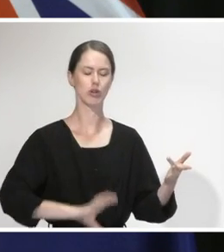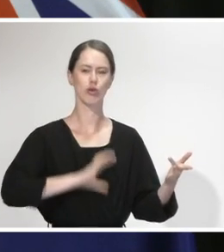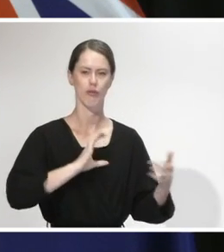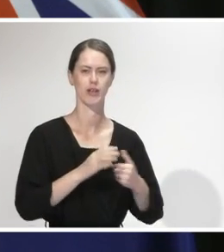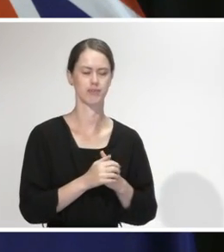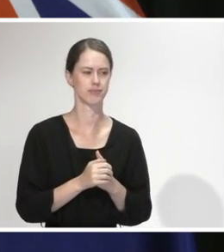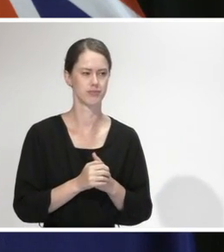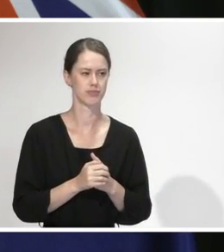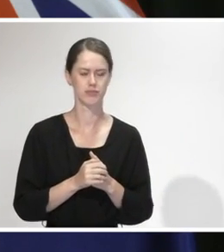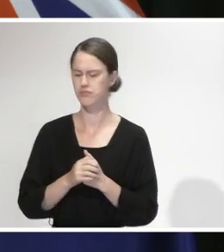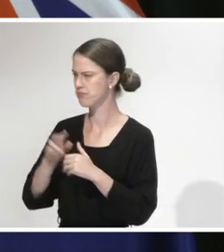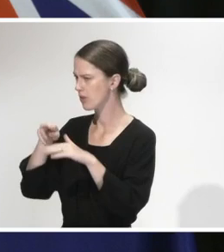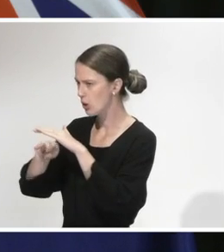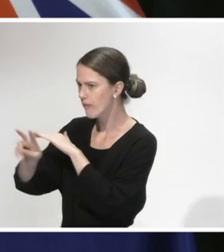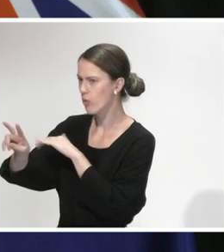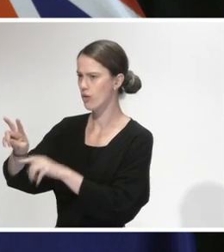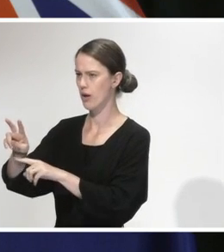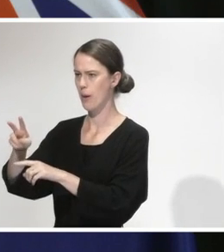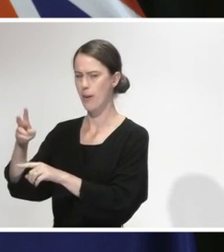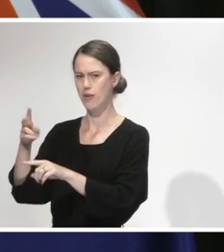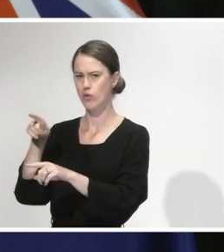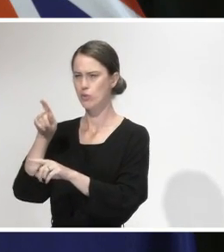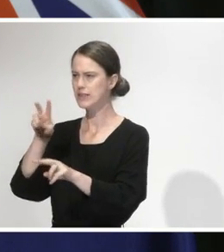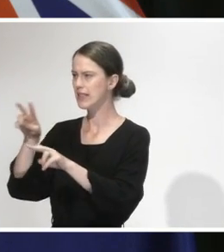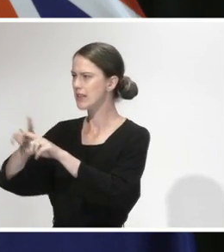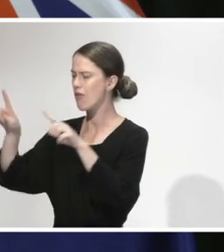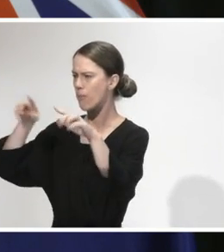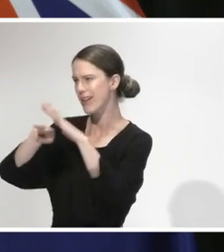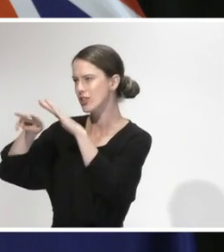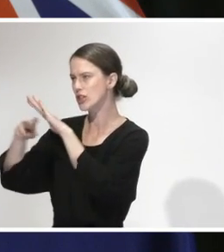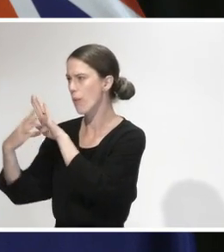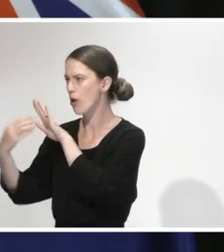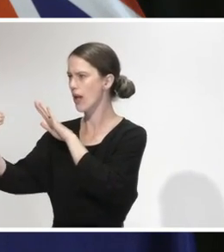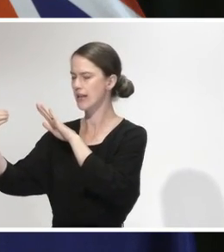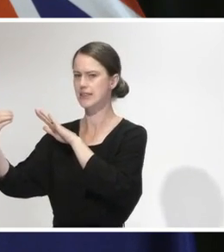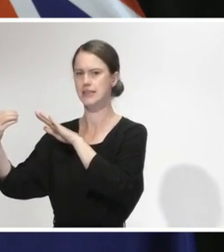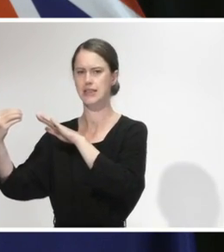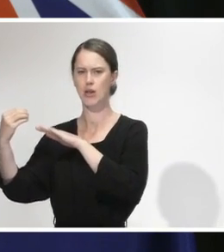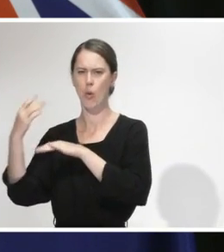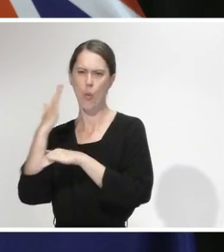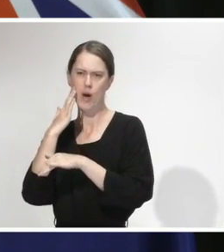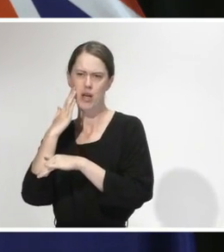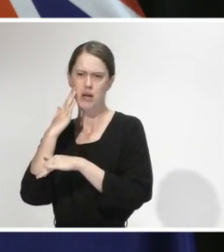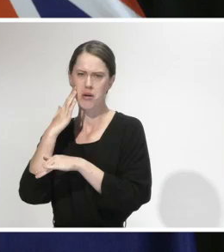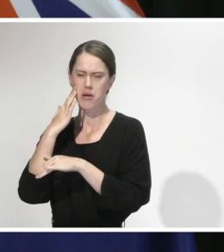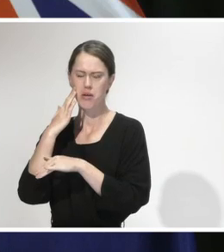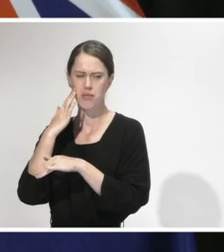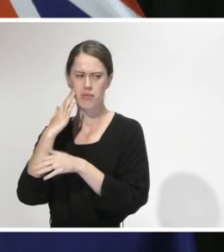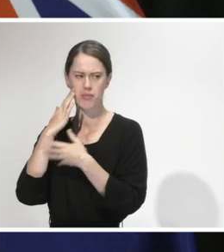assurance. Forward, when do you think, or based on the modelling that you've seen, when we're going to get down to a level of maybe